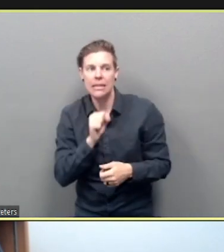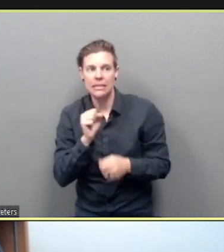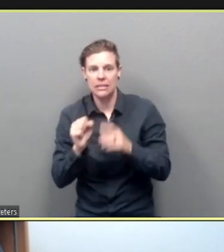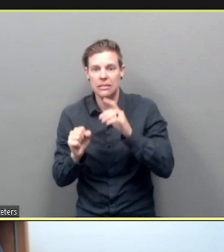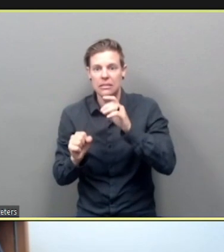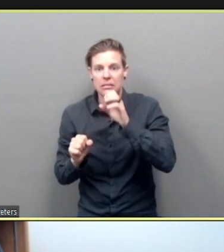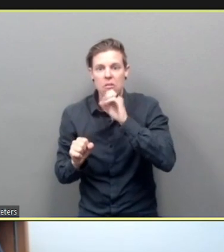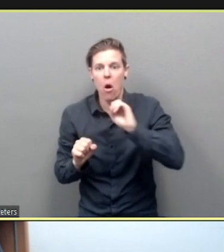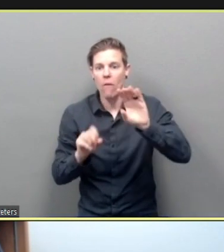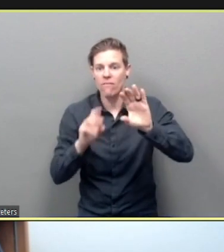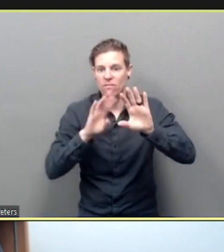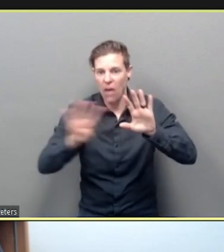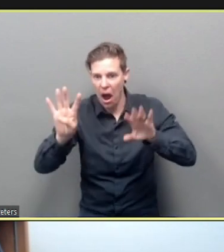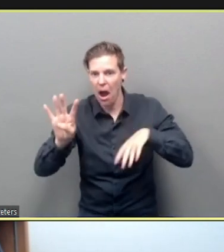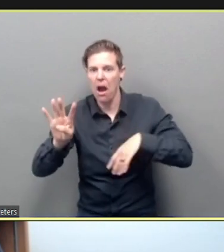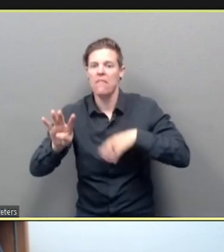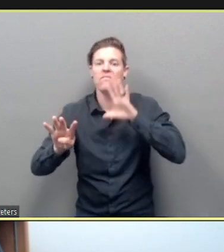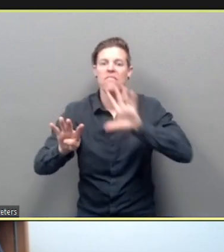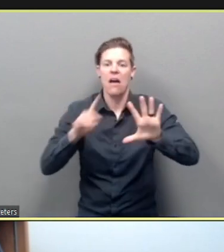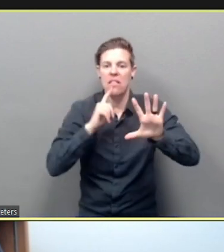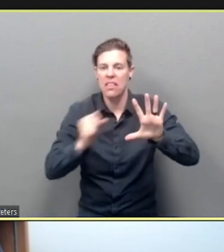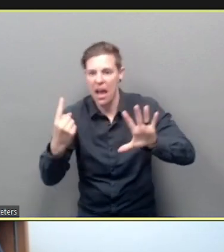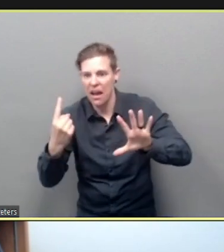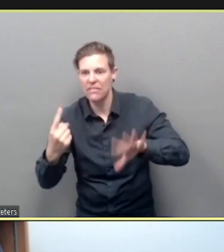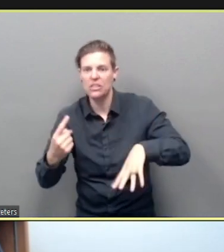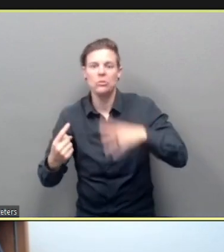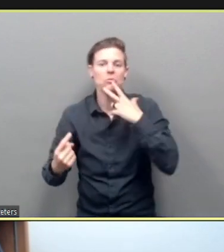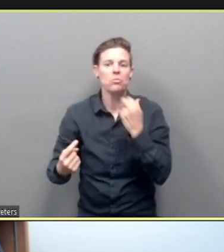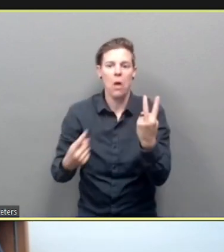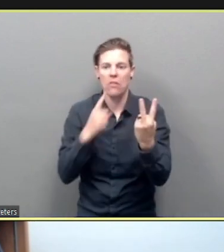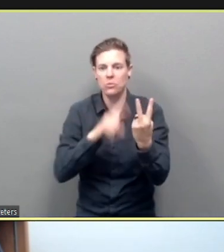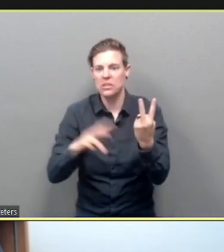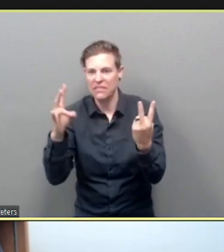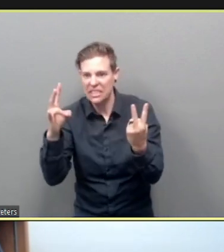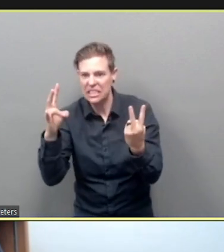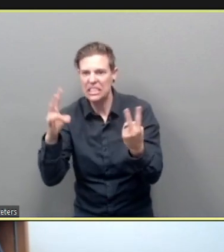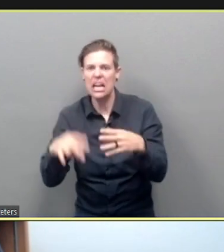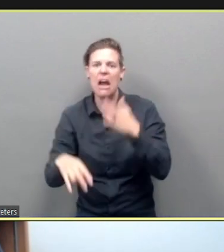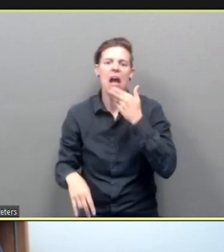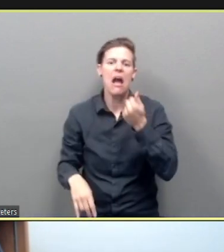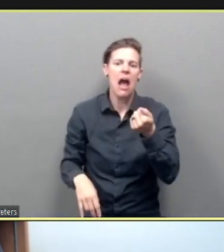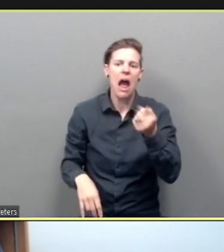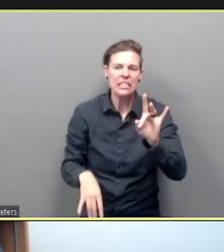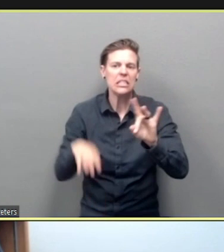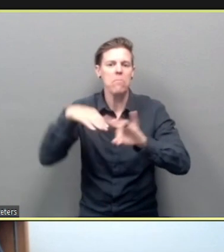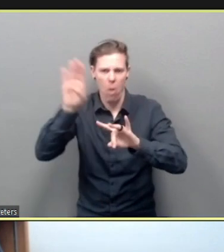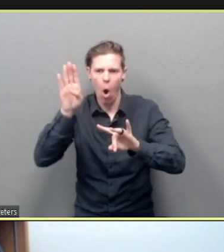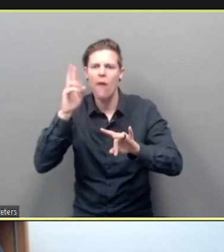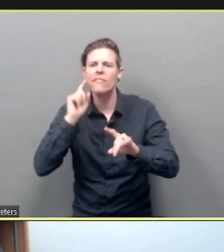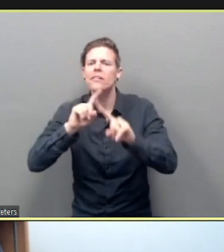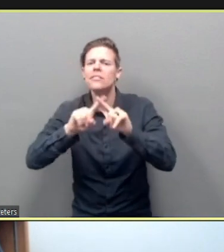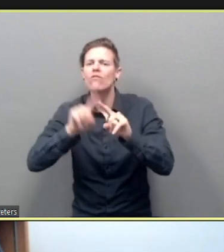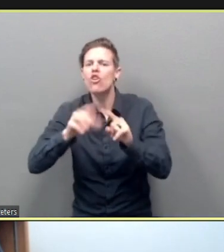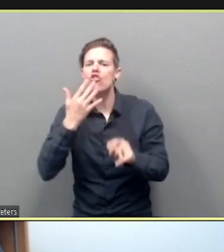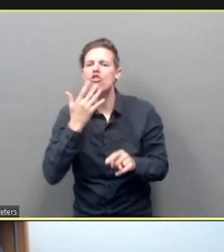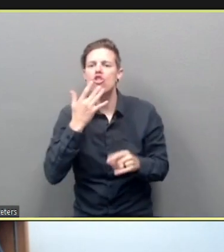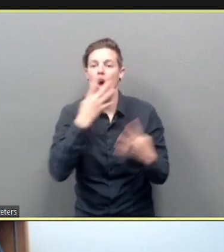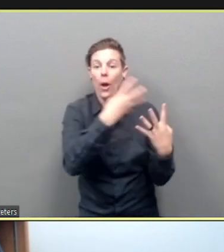12 to 17. And you can see the 5 to 11 and 12 to